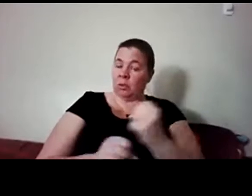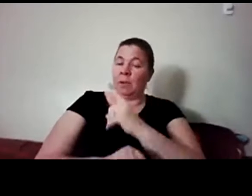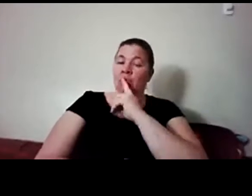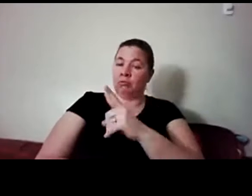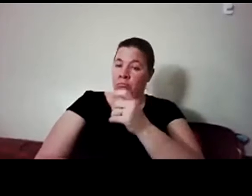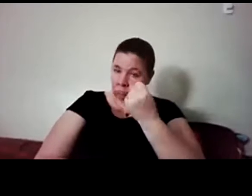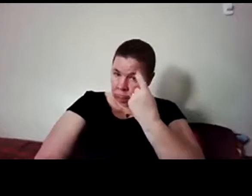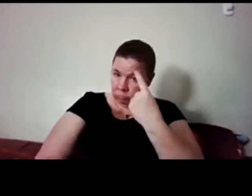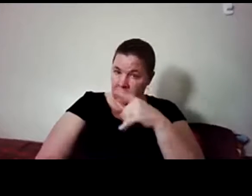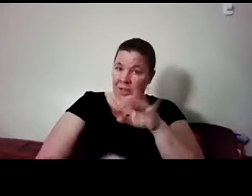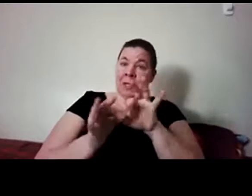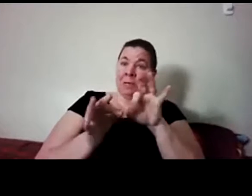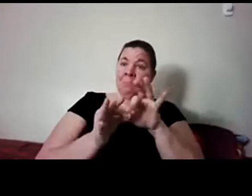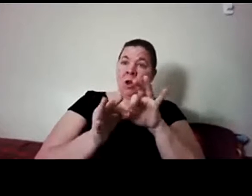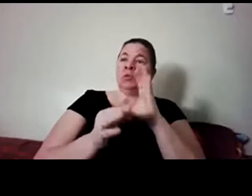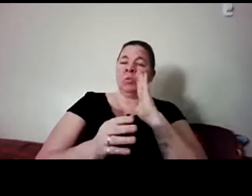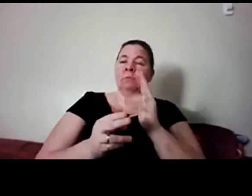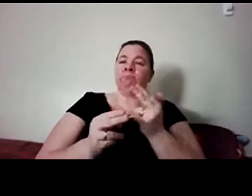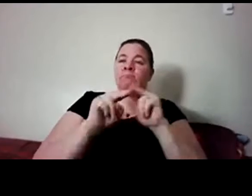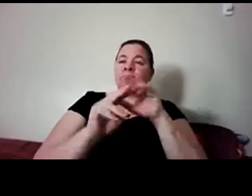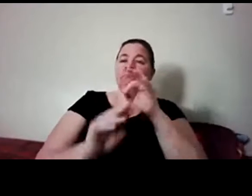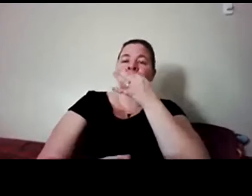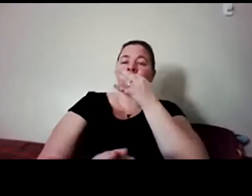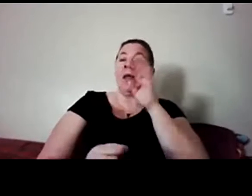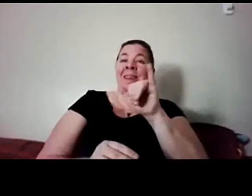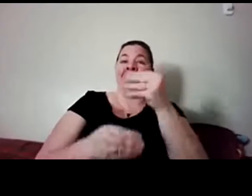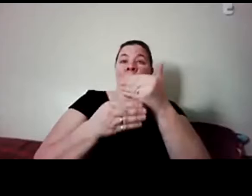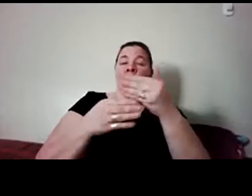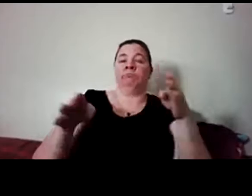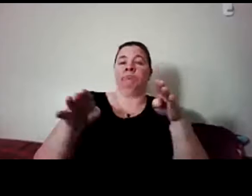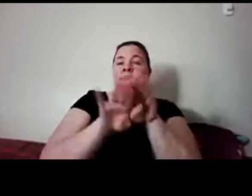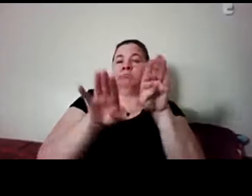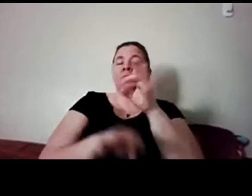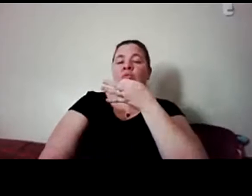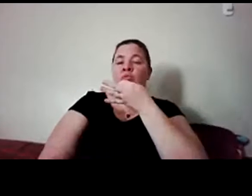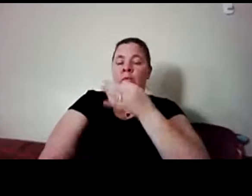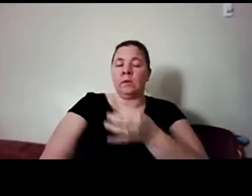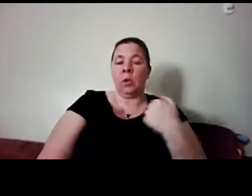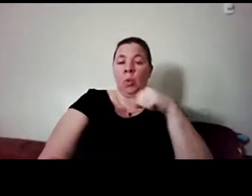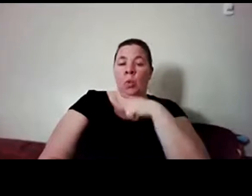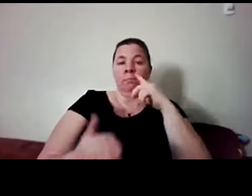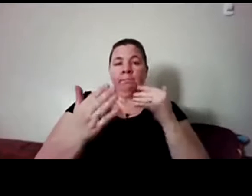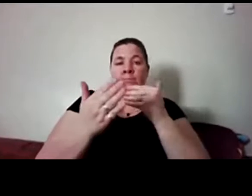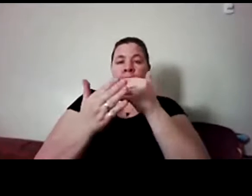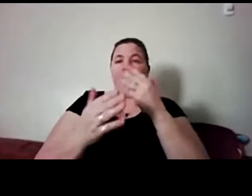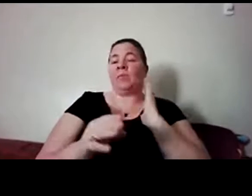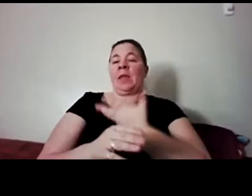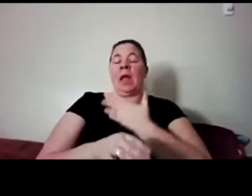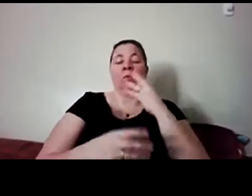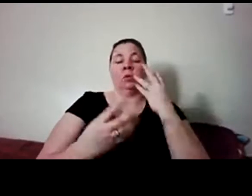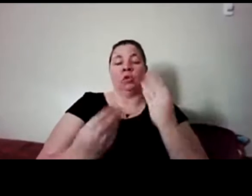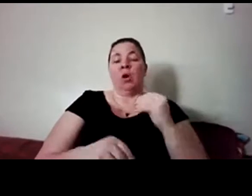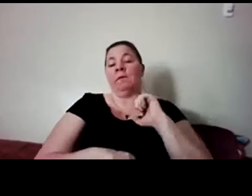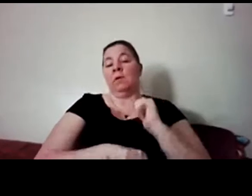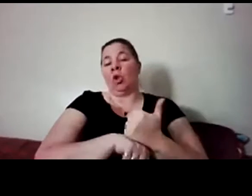that price will not last forever. The window is fast shutting. As a matter of fact, we are approaching our soft launch. Soft